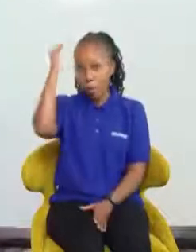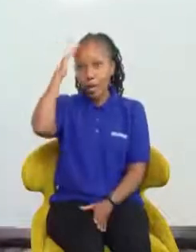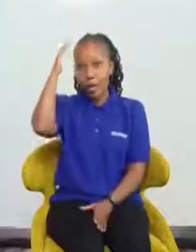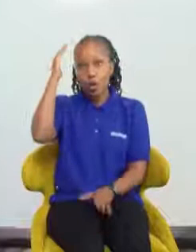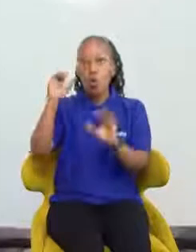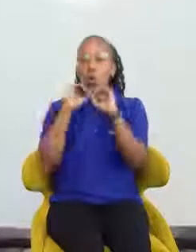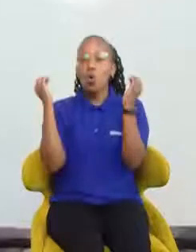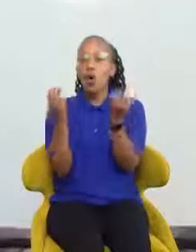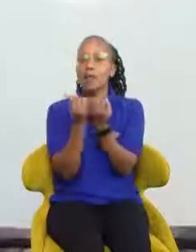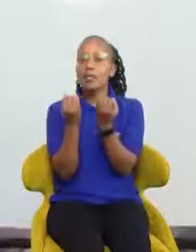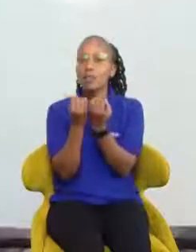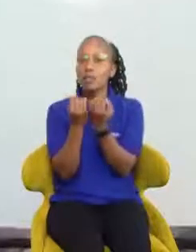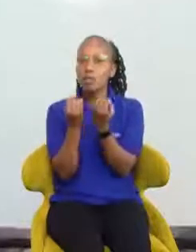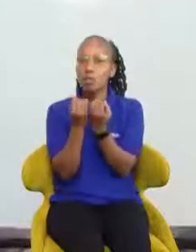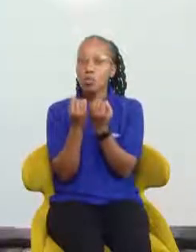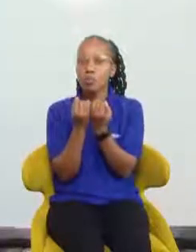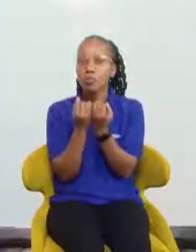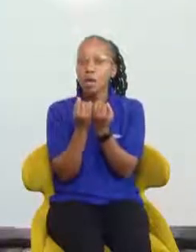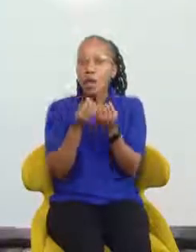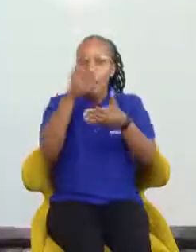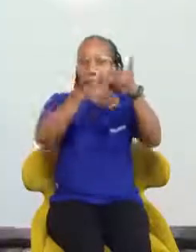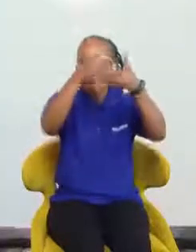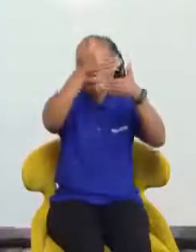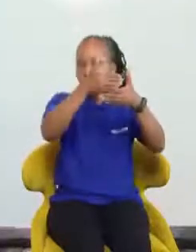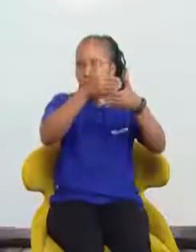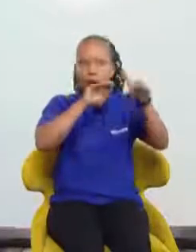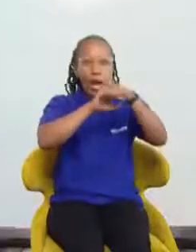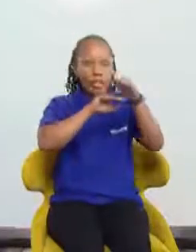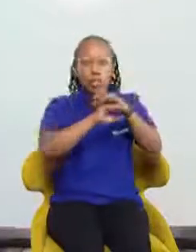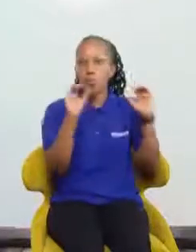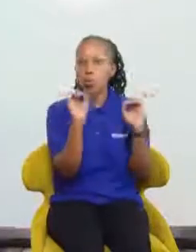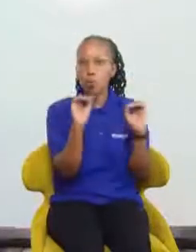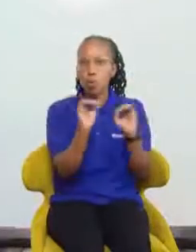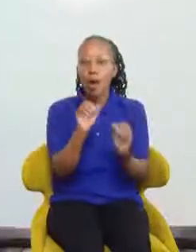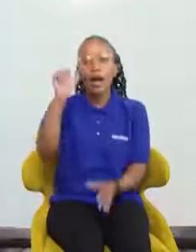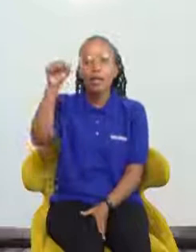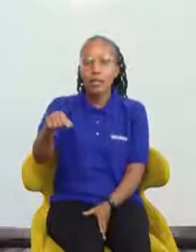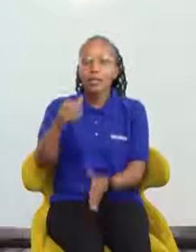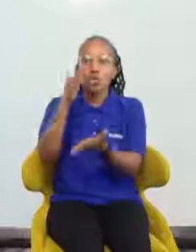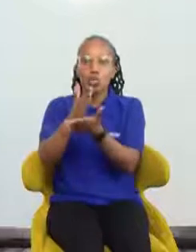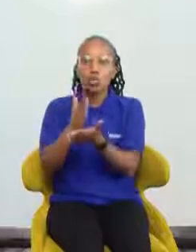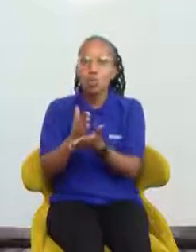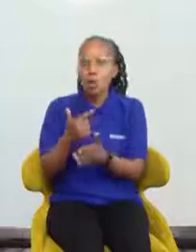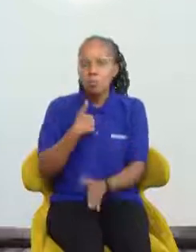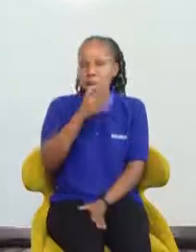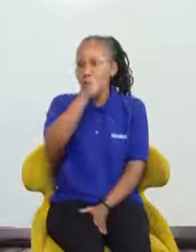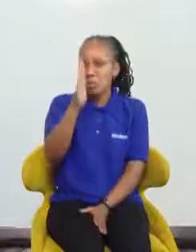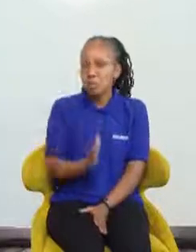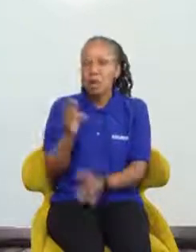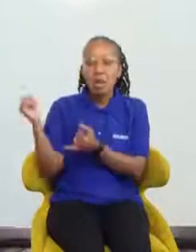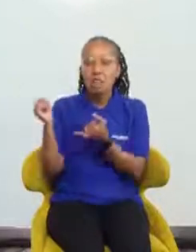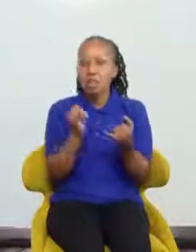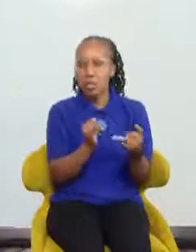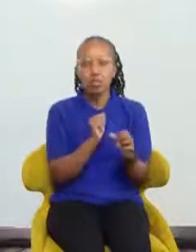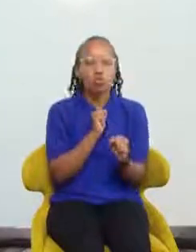not just modify their entire buildings just that I should go and work for them. And yes, I was right. I was never invited to work for them.